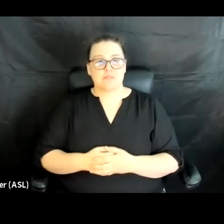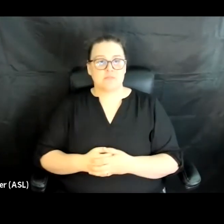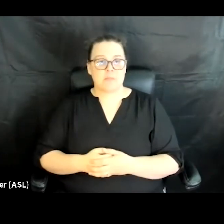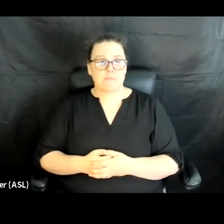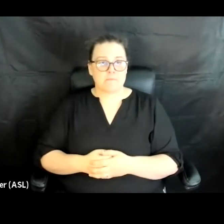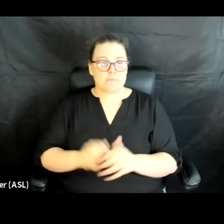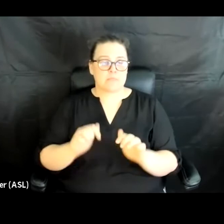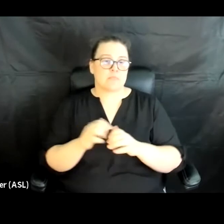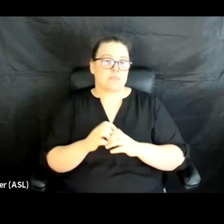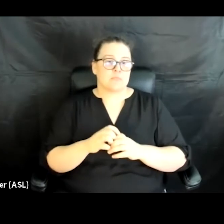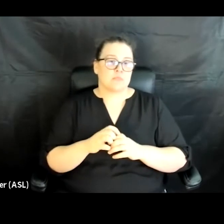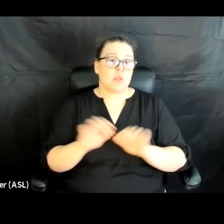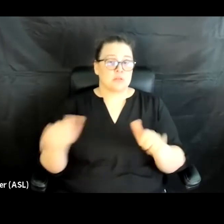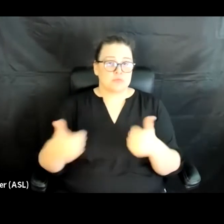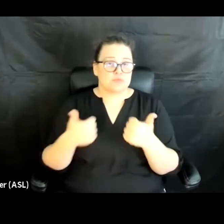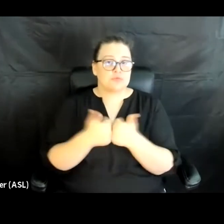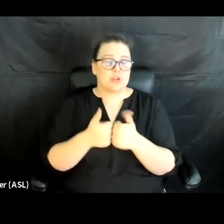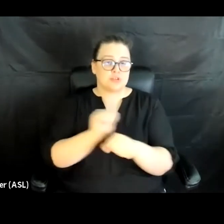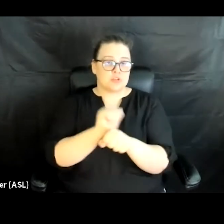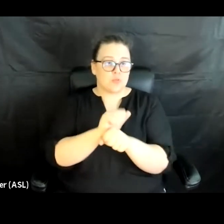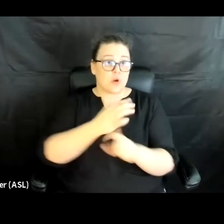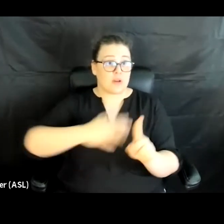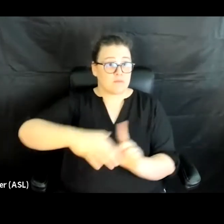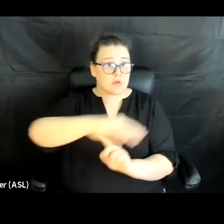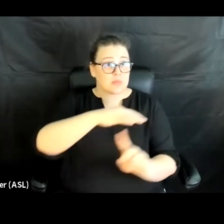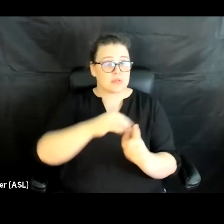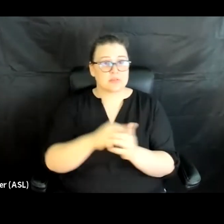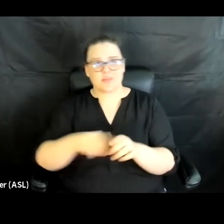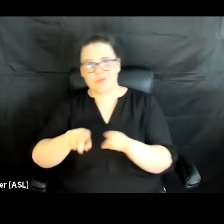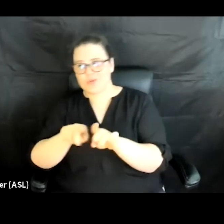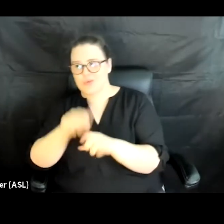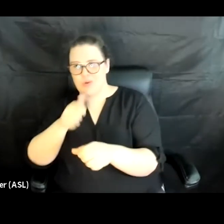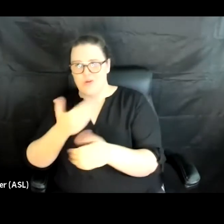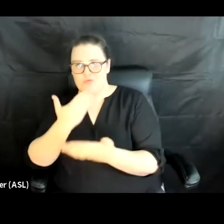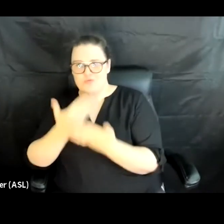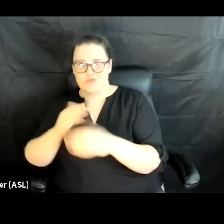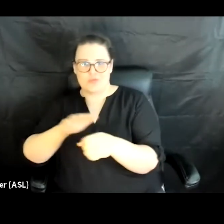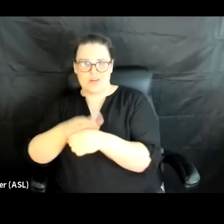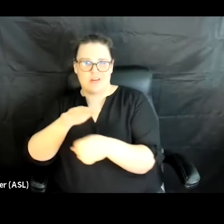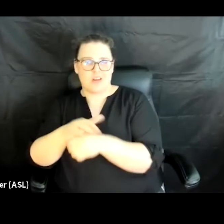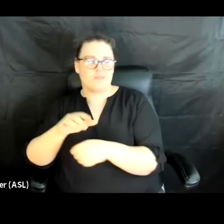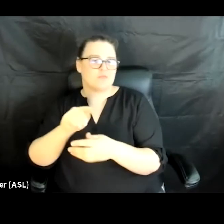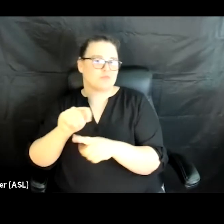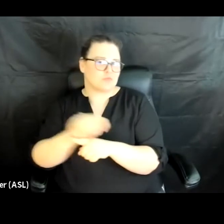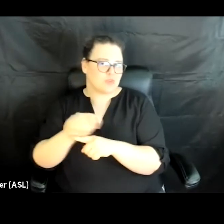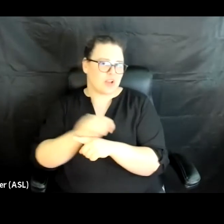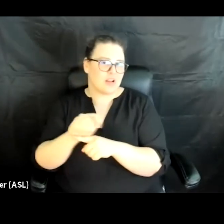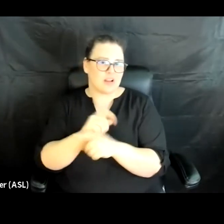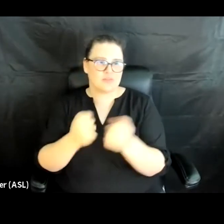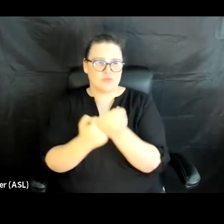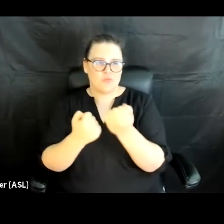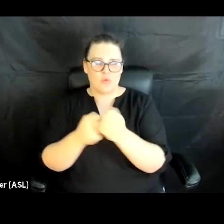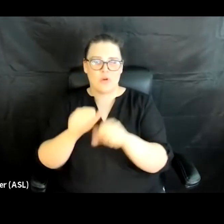Challenging work environments, and they had insufficient training and support at their work sites, and with